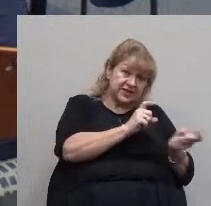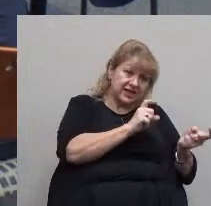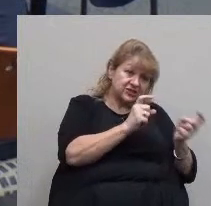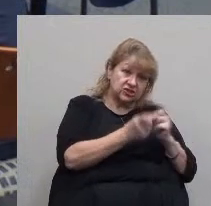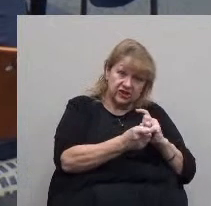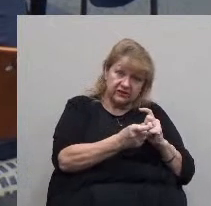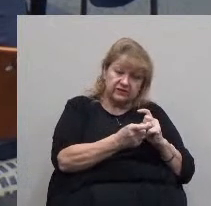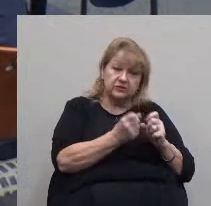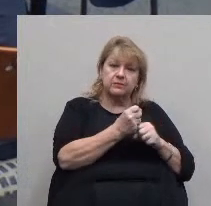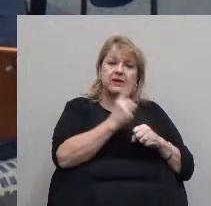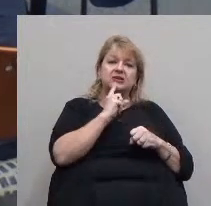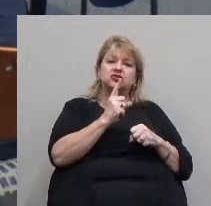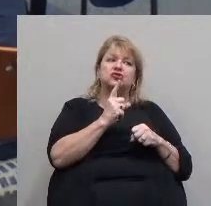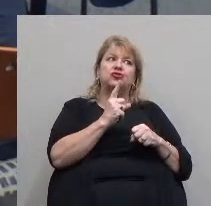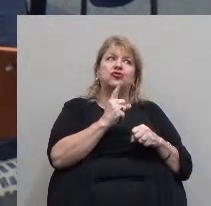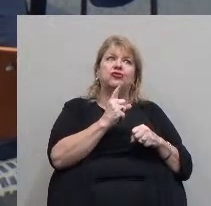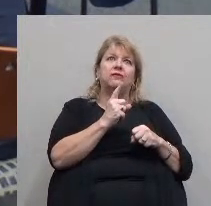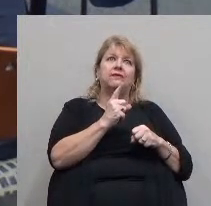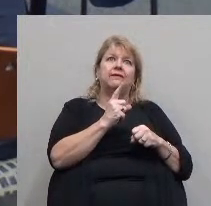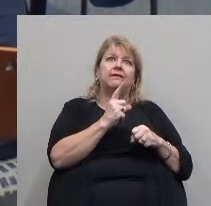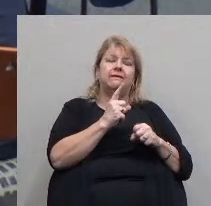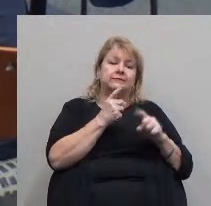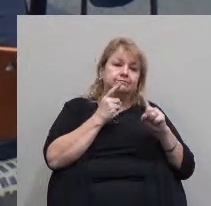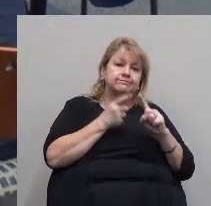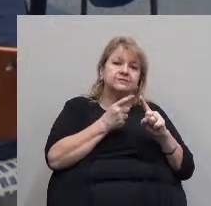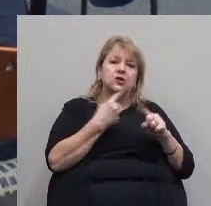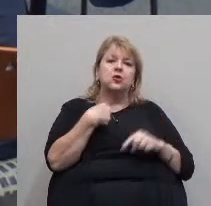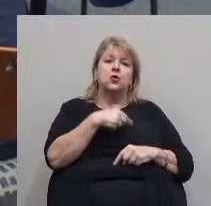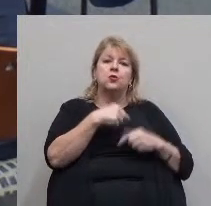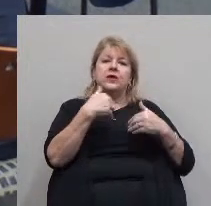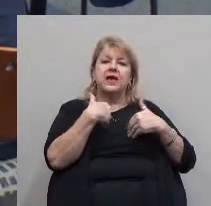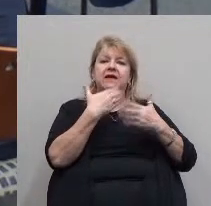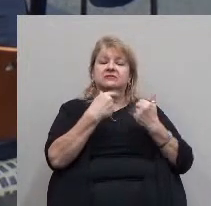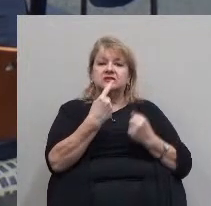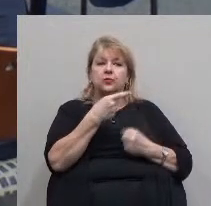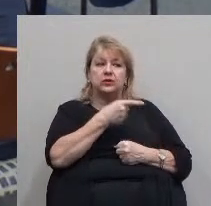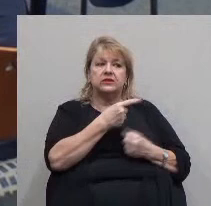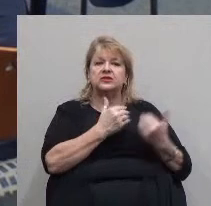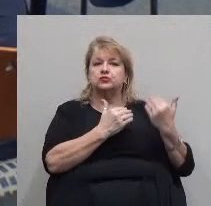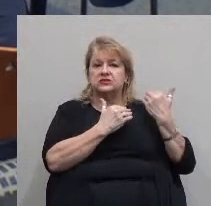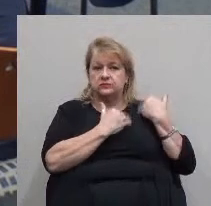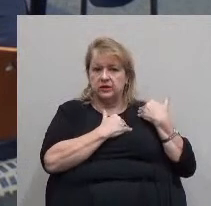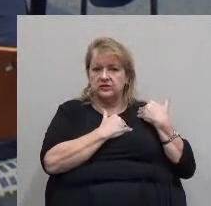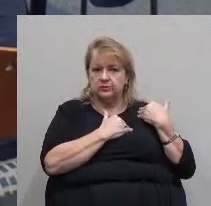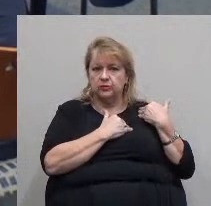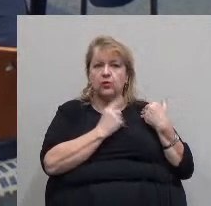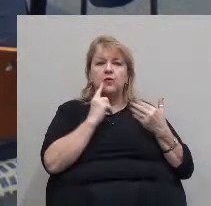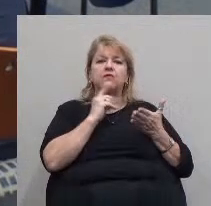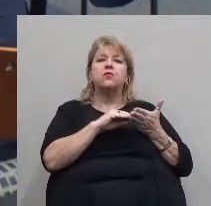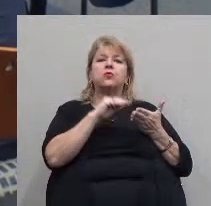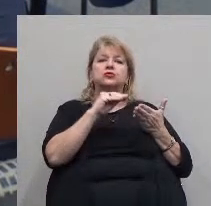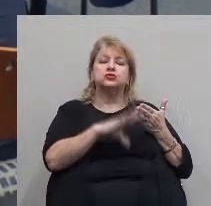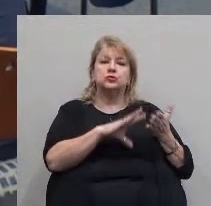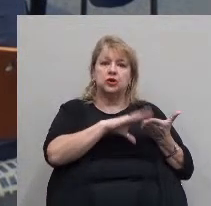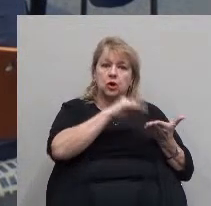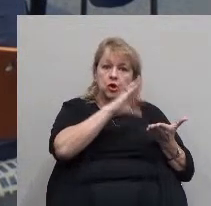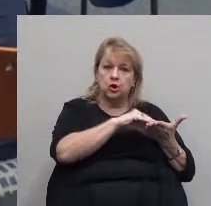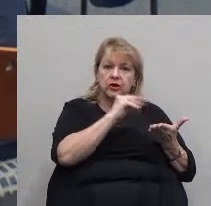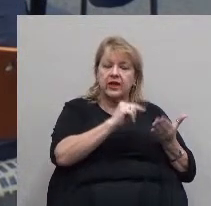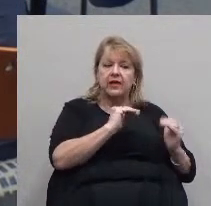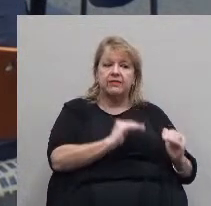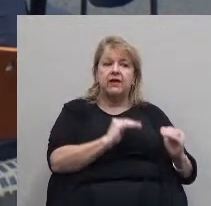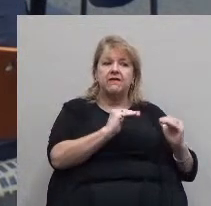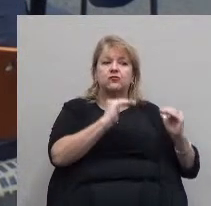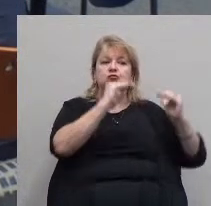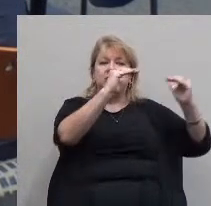make sure that at the end of the day, we have someone who's gonna be responsible for the student learning, who has reached the